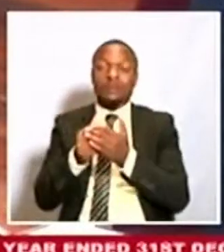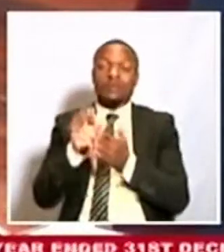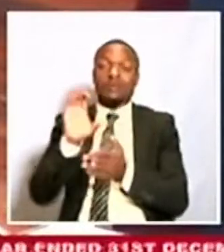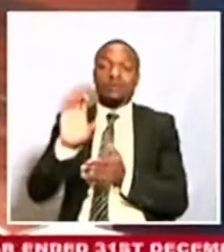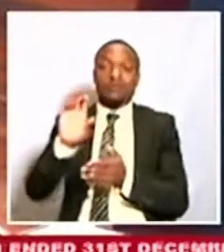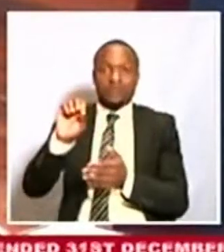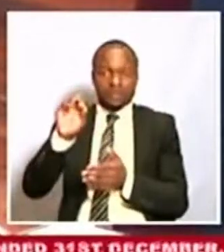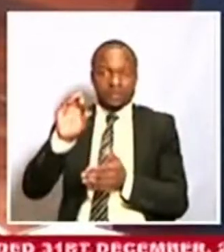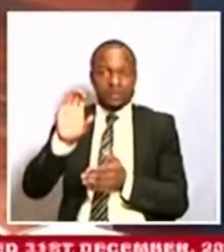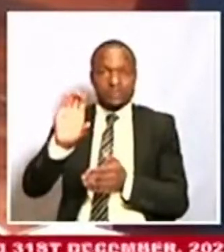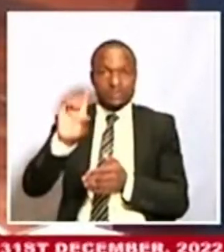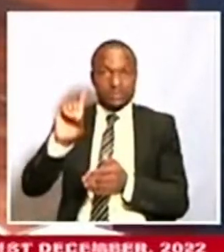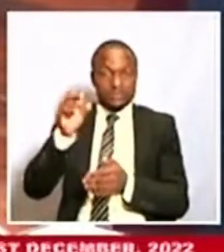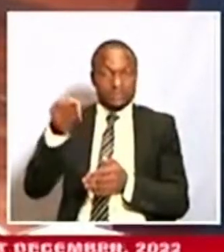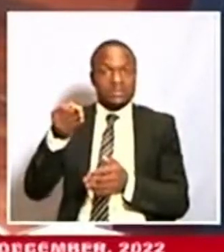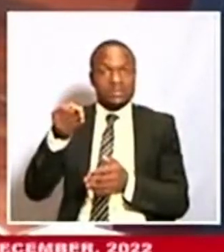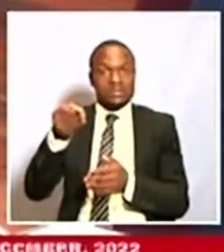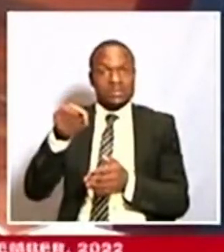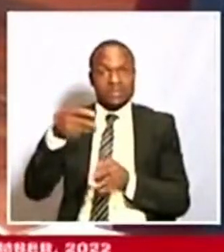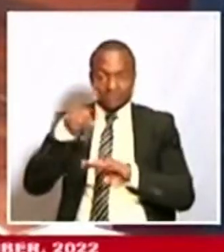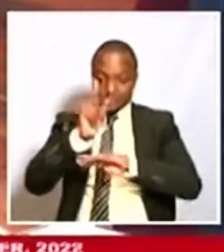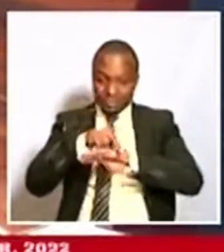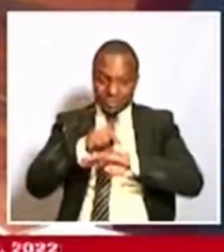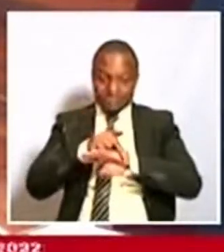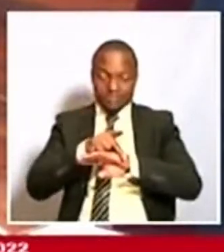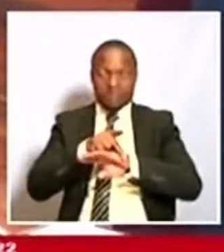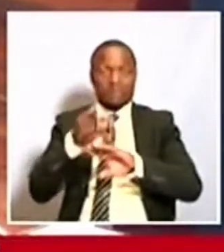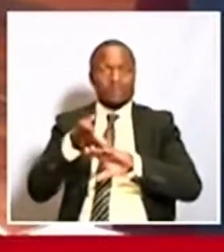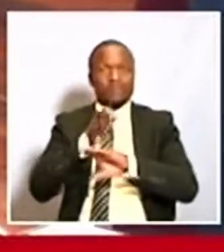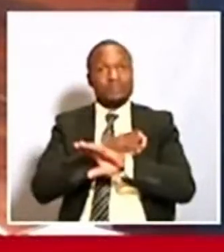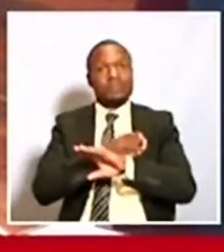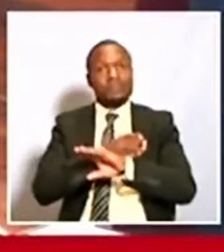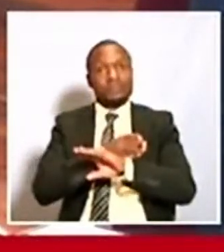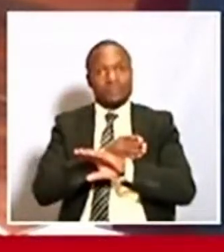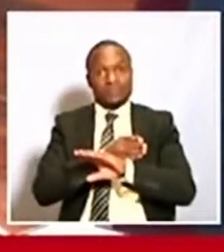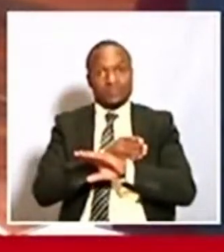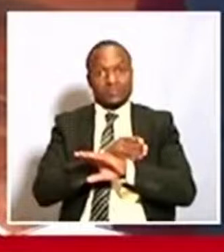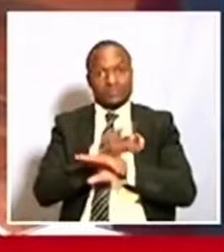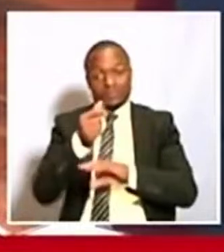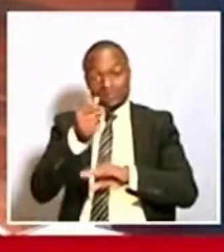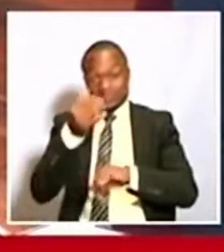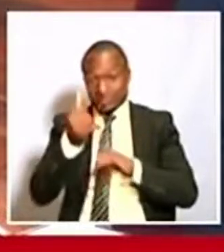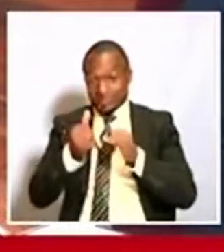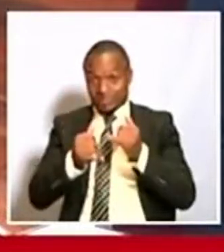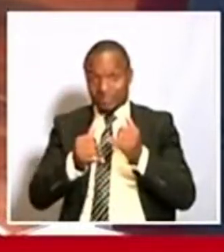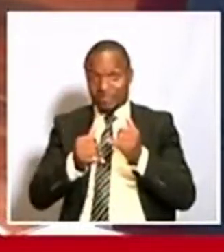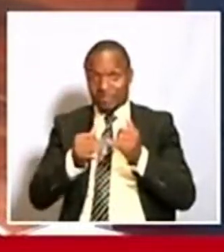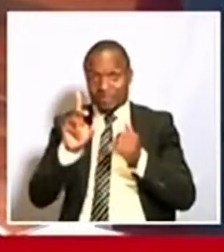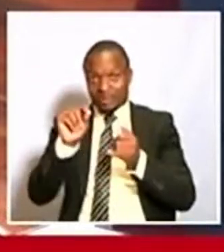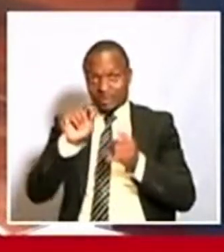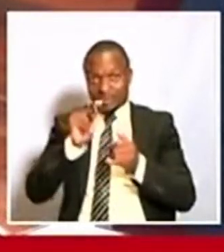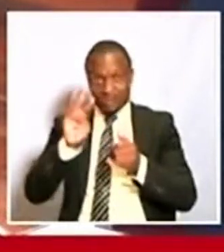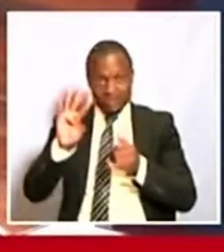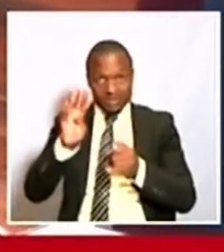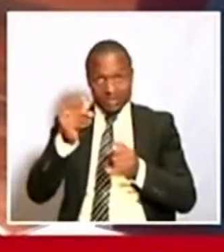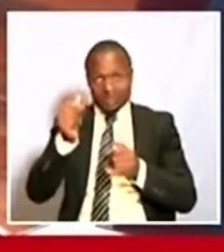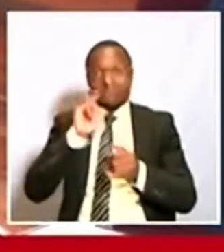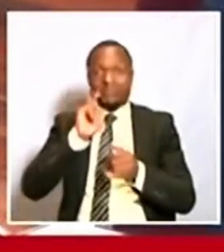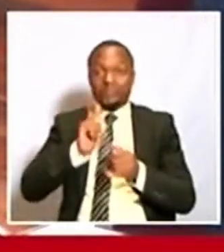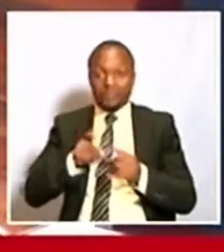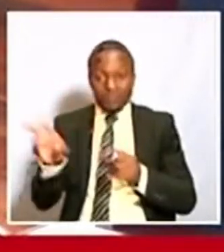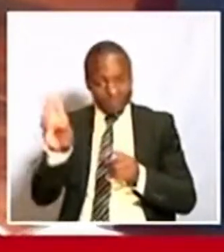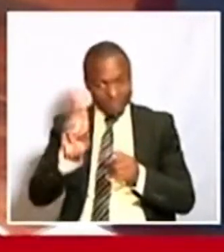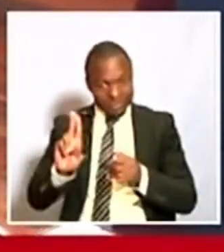fund components before the receipt of the funds for 2024. This will ensure that funds are spent the moment they are received